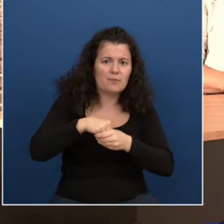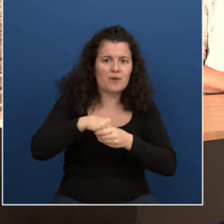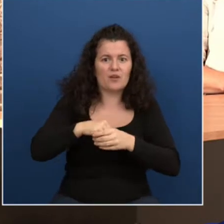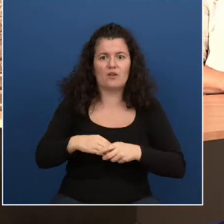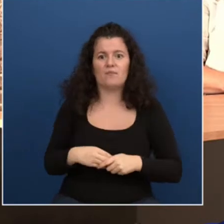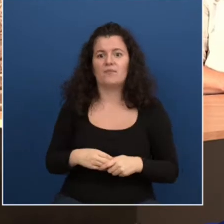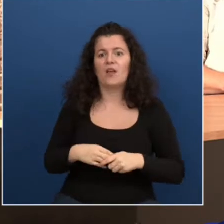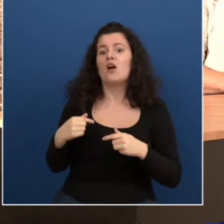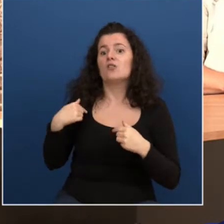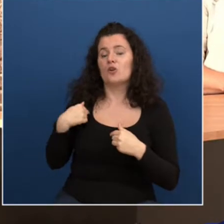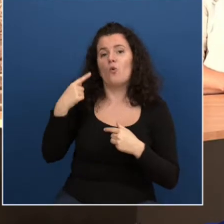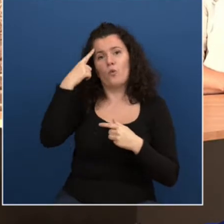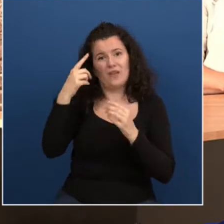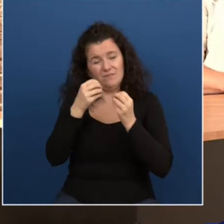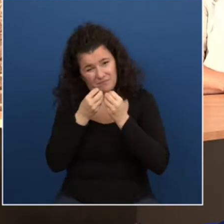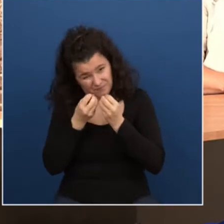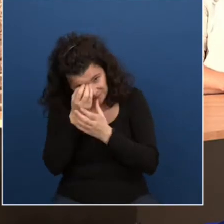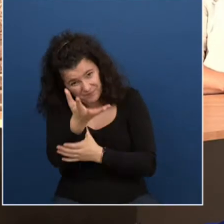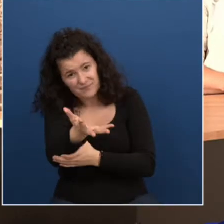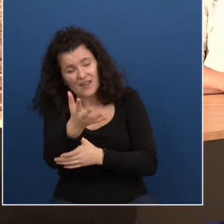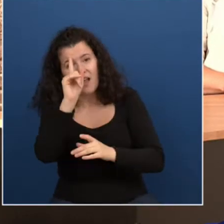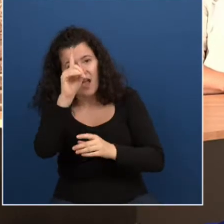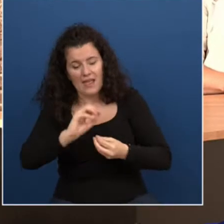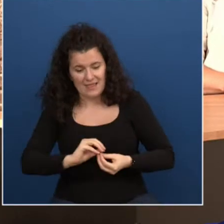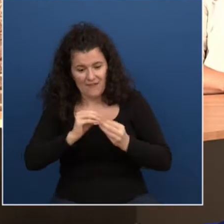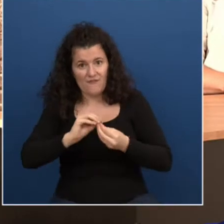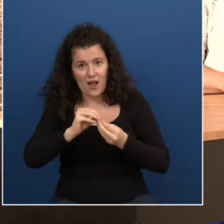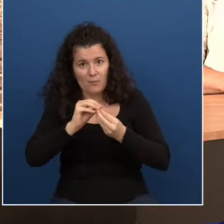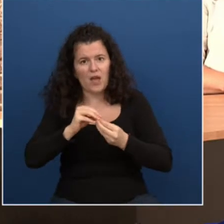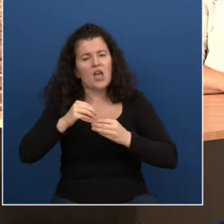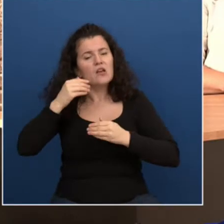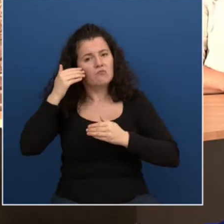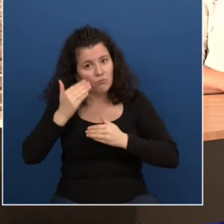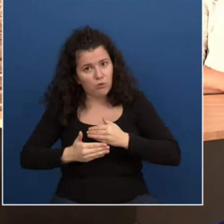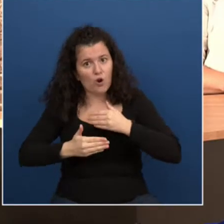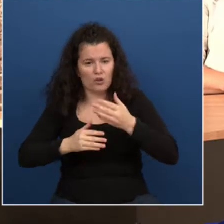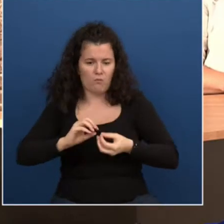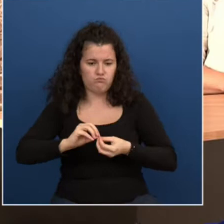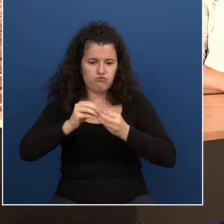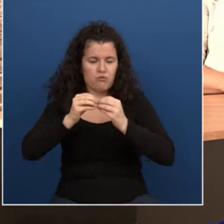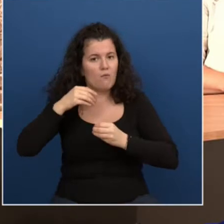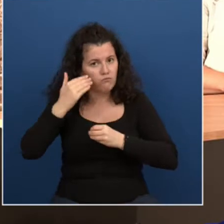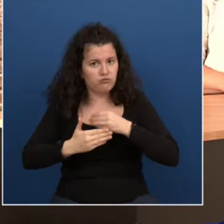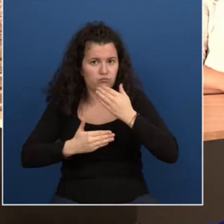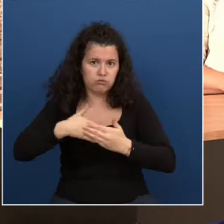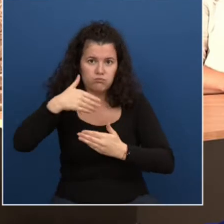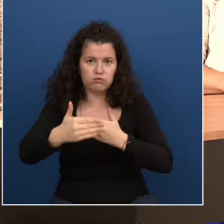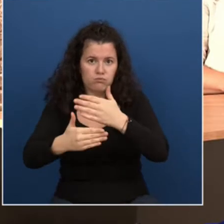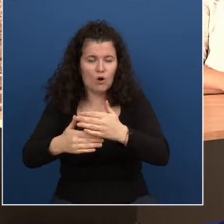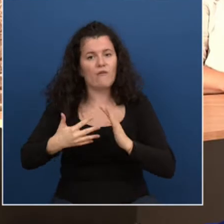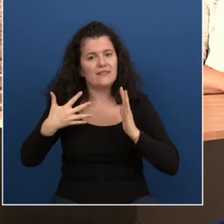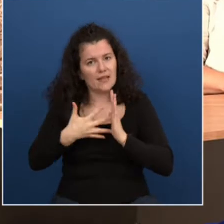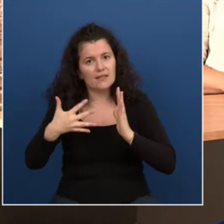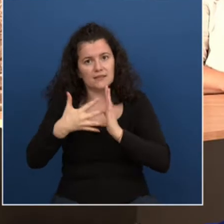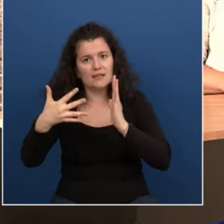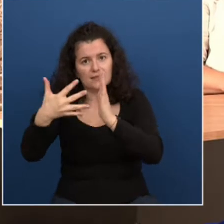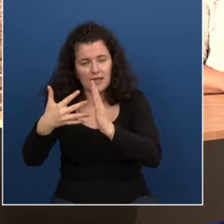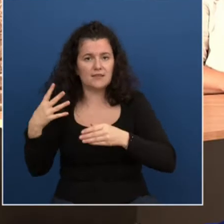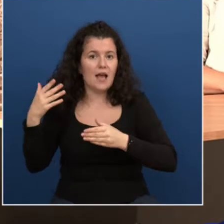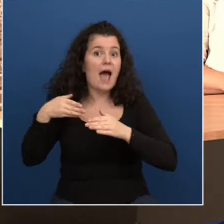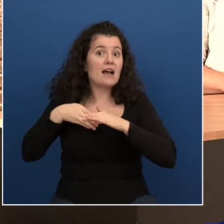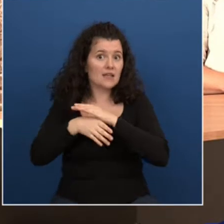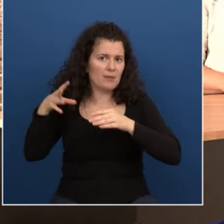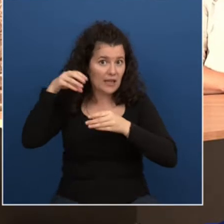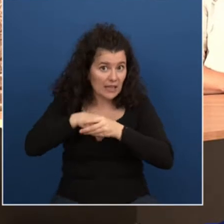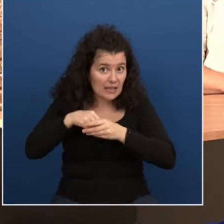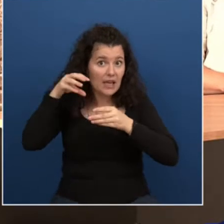your development process and check consistently rather than wait to the end and address it. One of the strategies we have found helpful